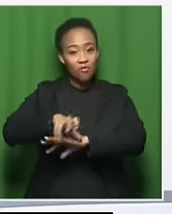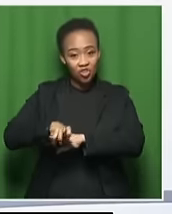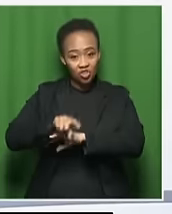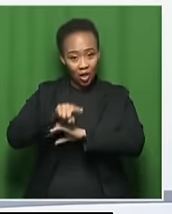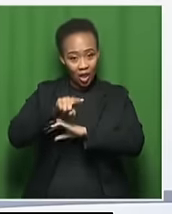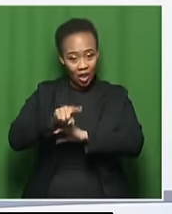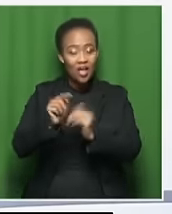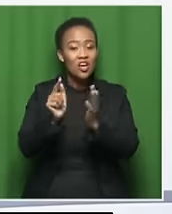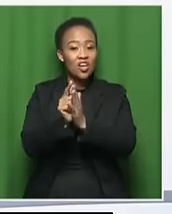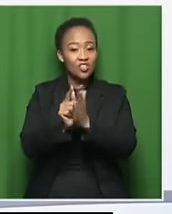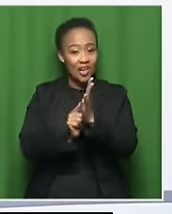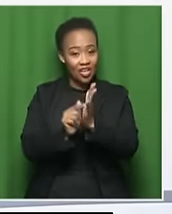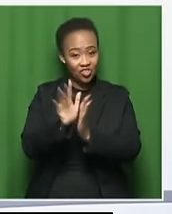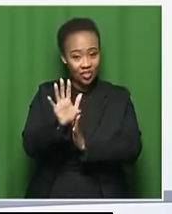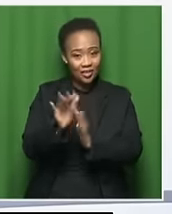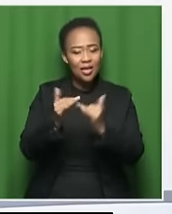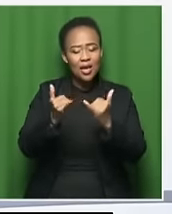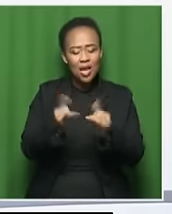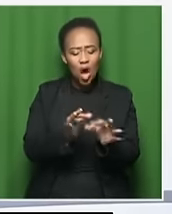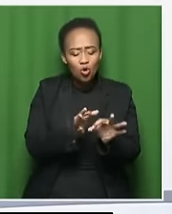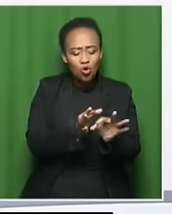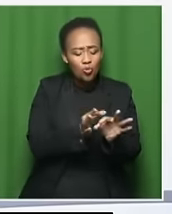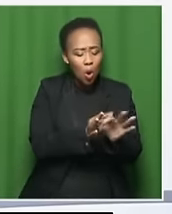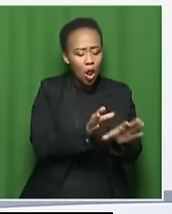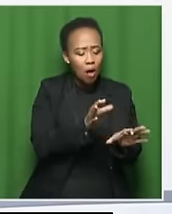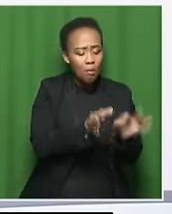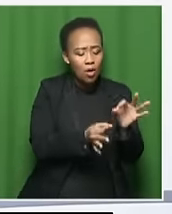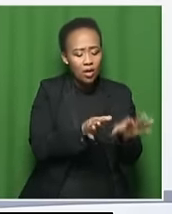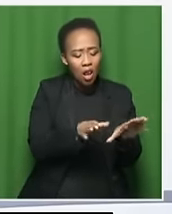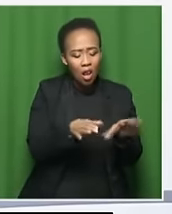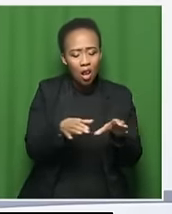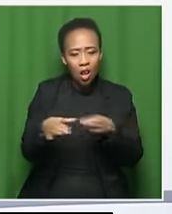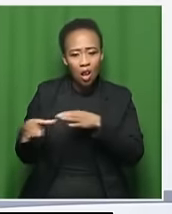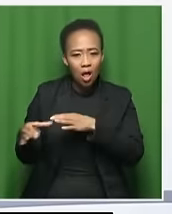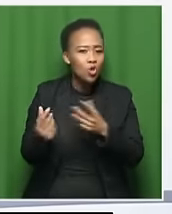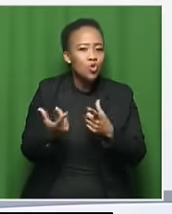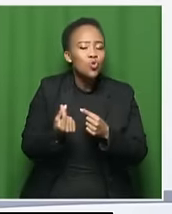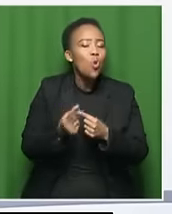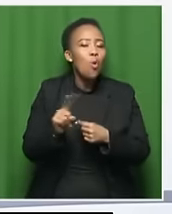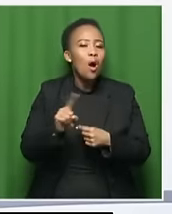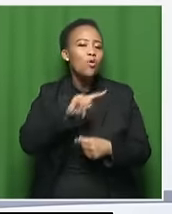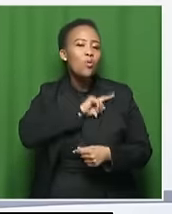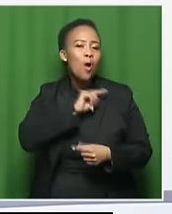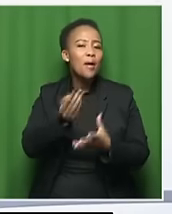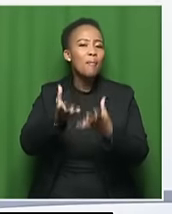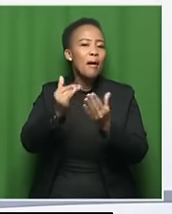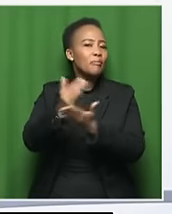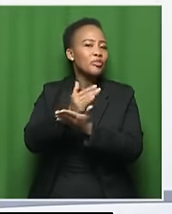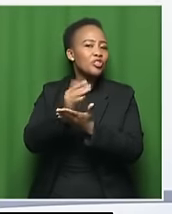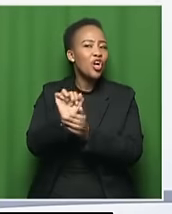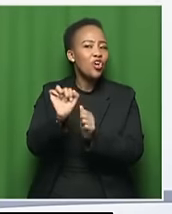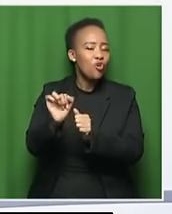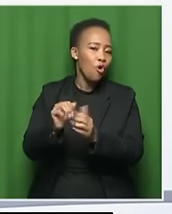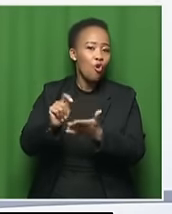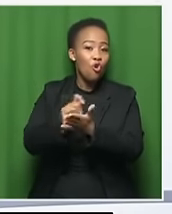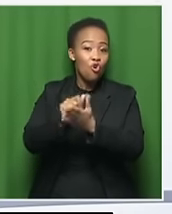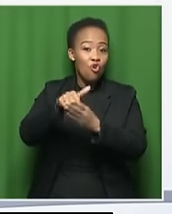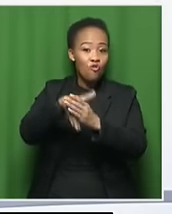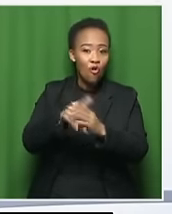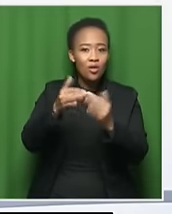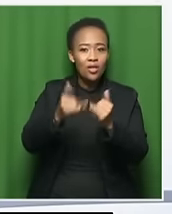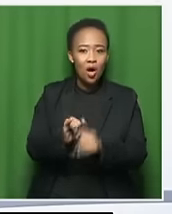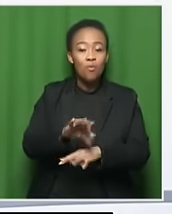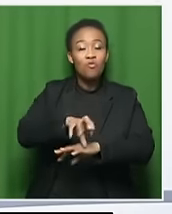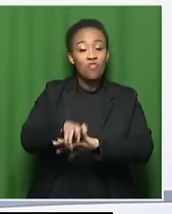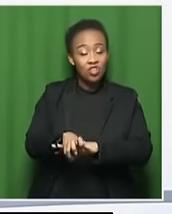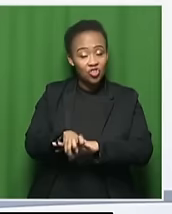smaller opposition parties doing to get their share of the vote? Now, as we get closer to the national and provincial election scheduled